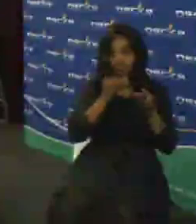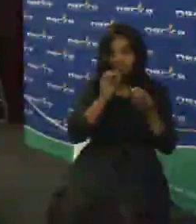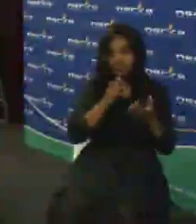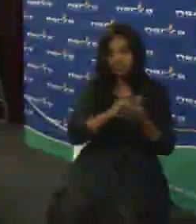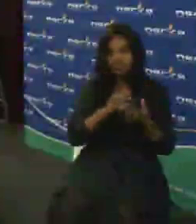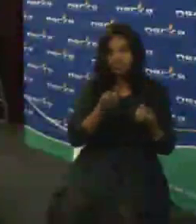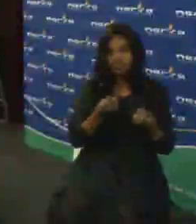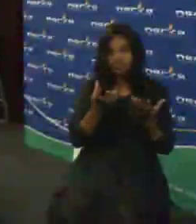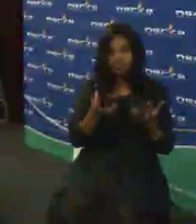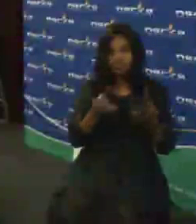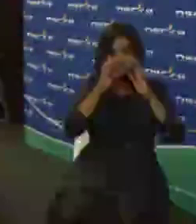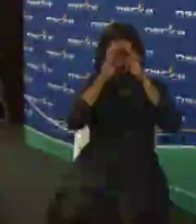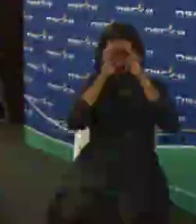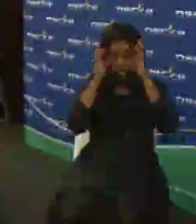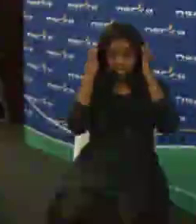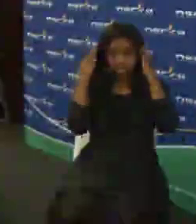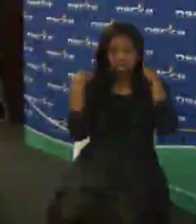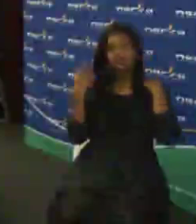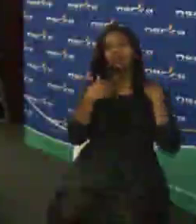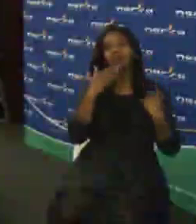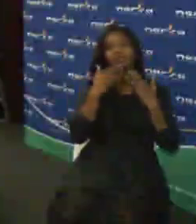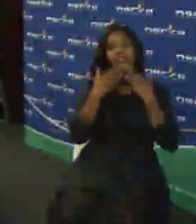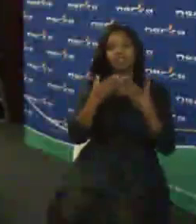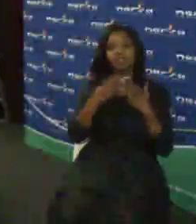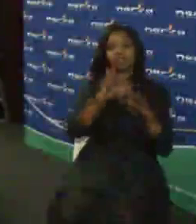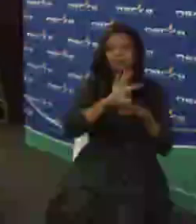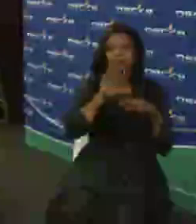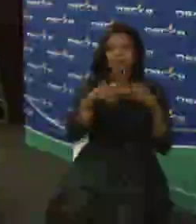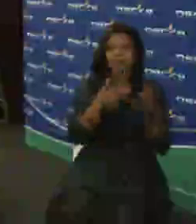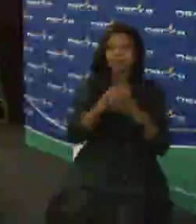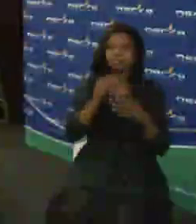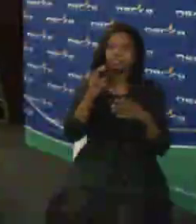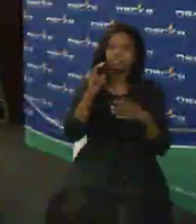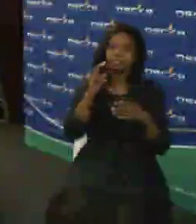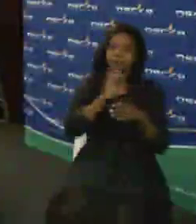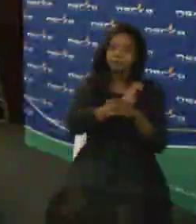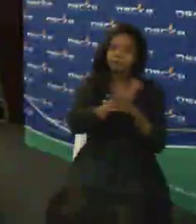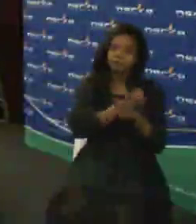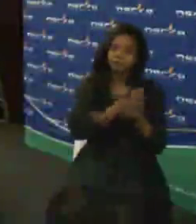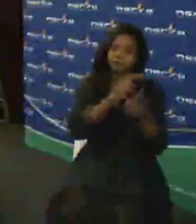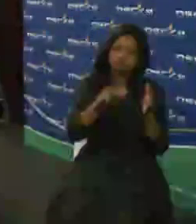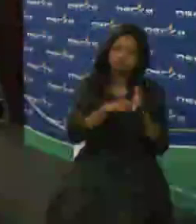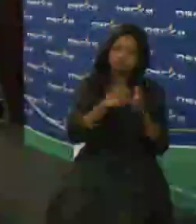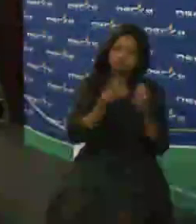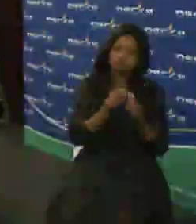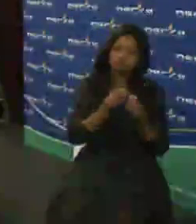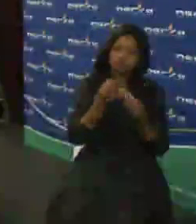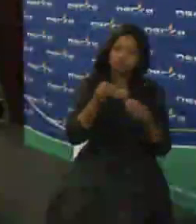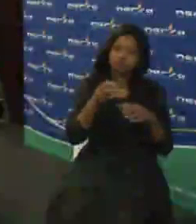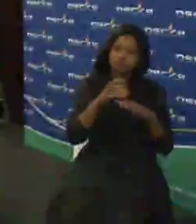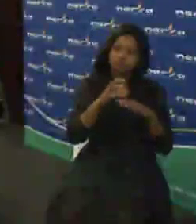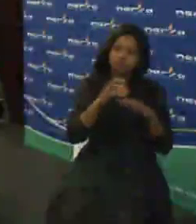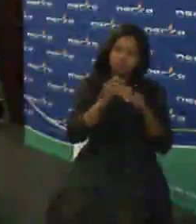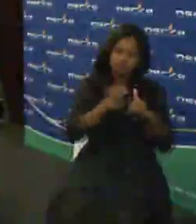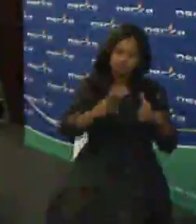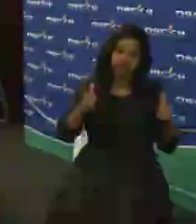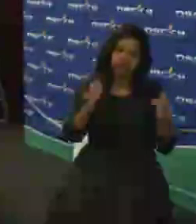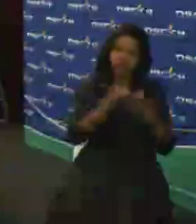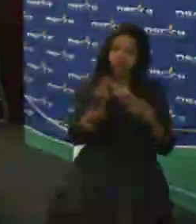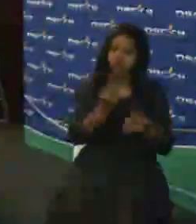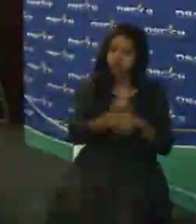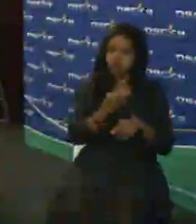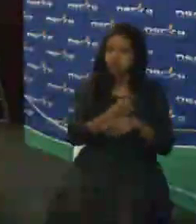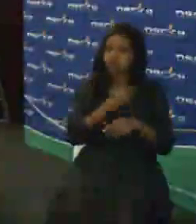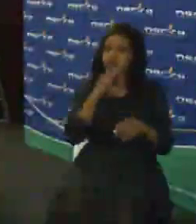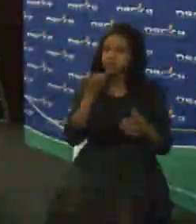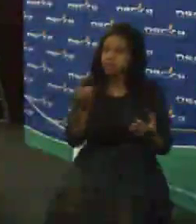been provided. I would like to thank the energy regulator members of the panel for always being here and